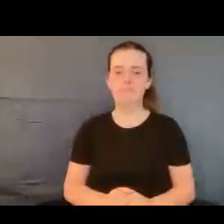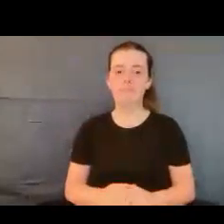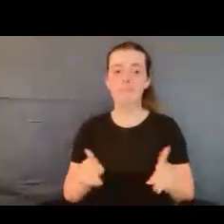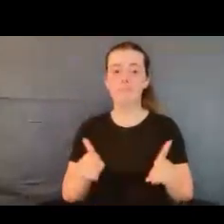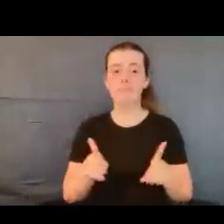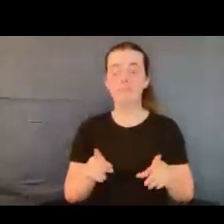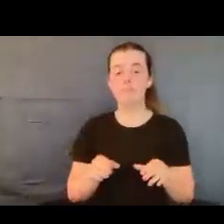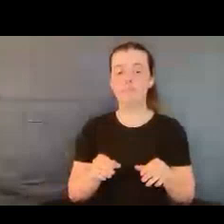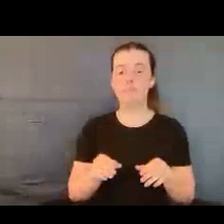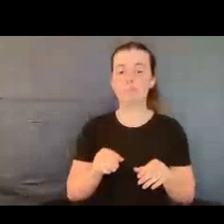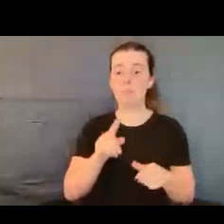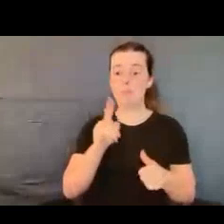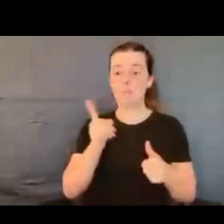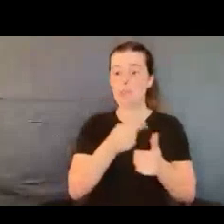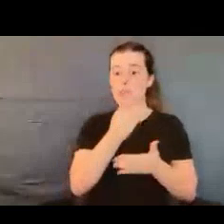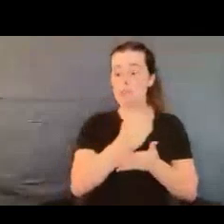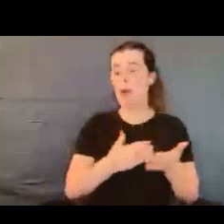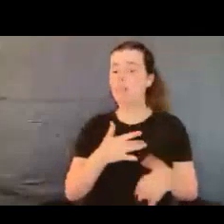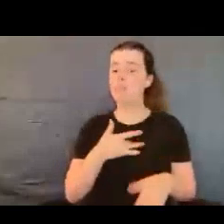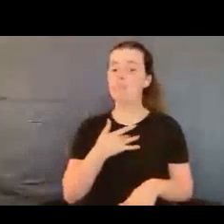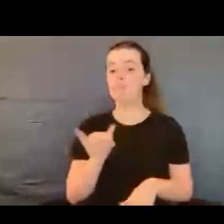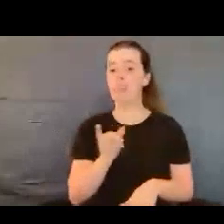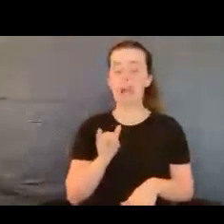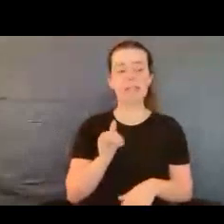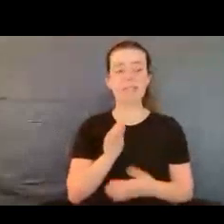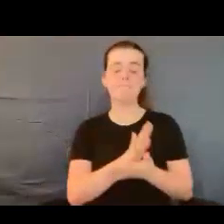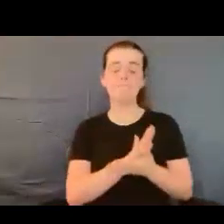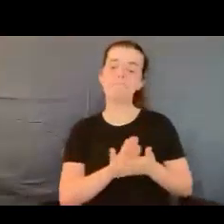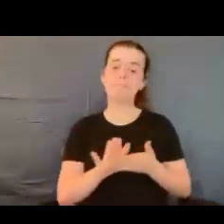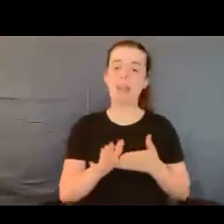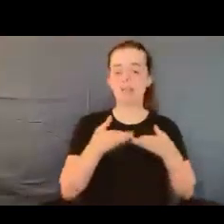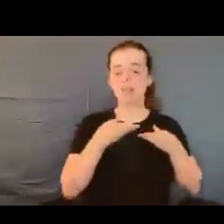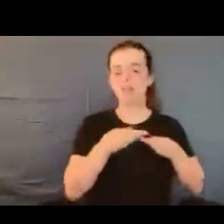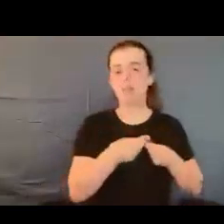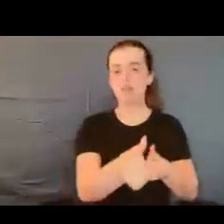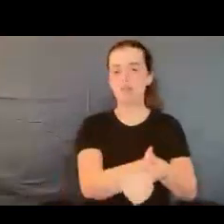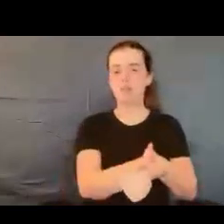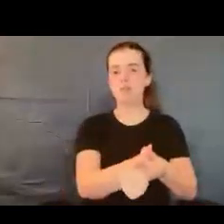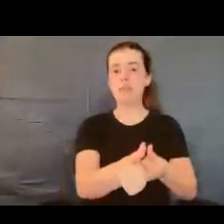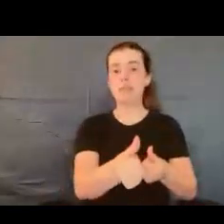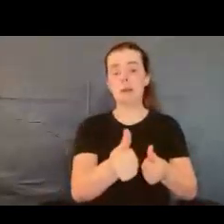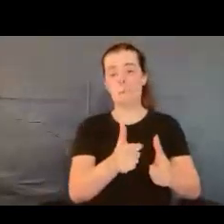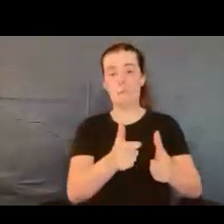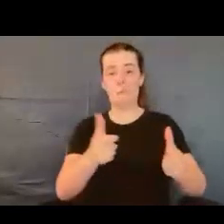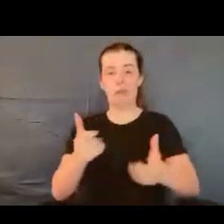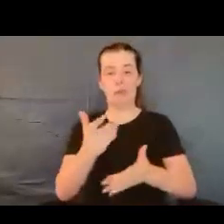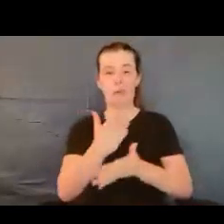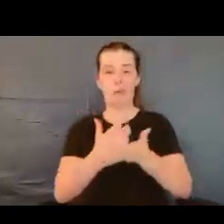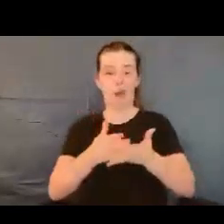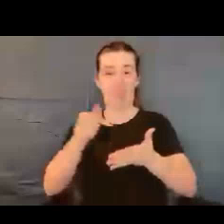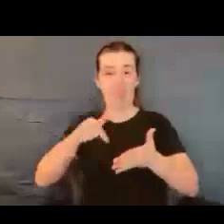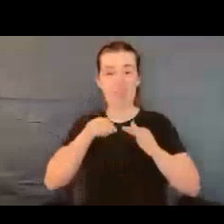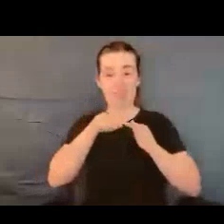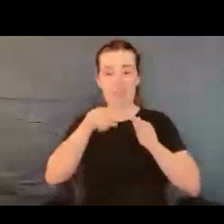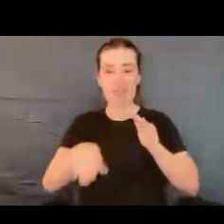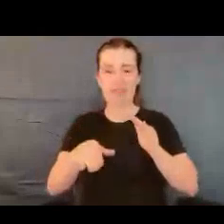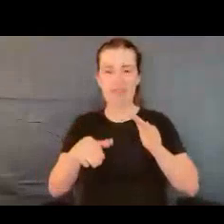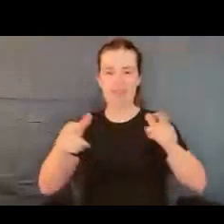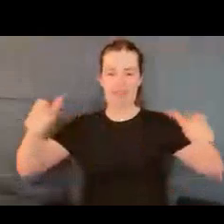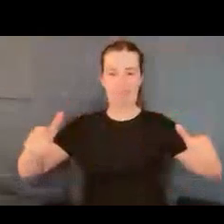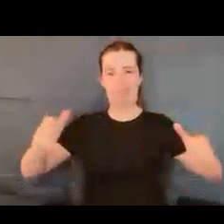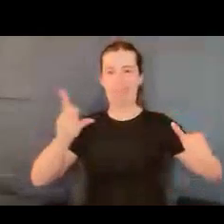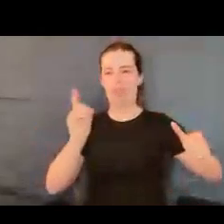part I think is a really nice flowy section, a large part of this descent is in this drainage, and it ends up being kind of like in the